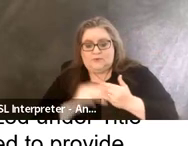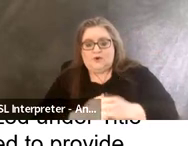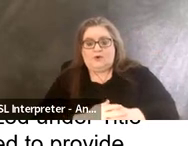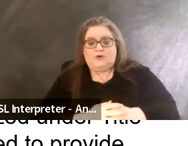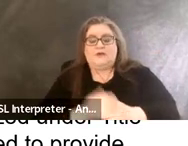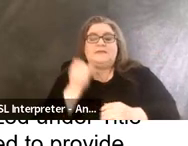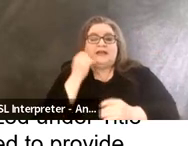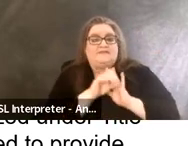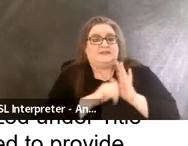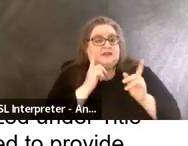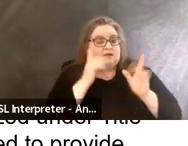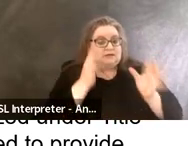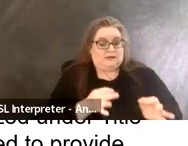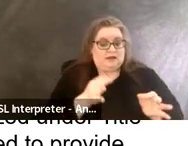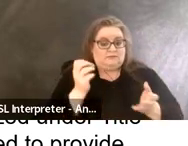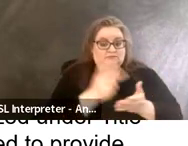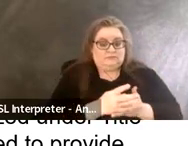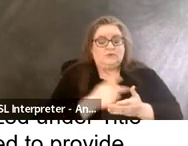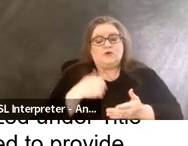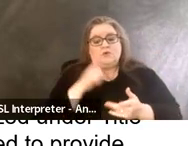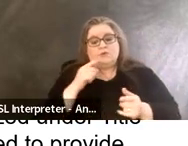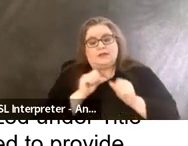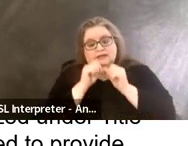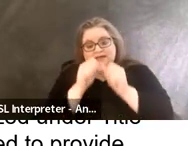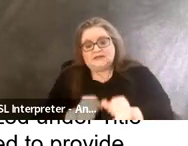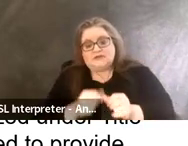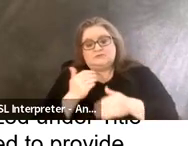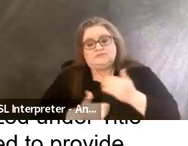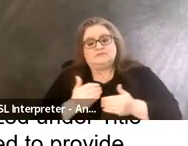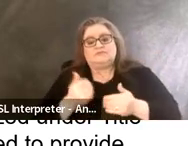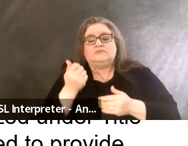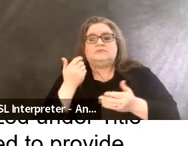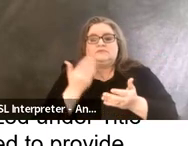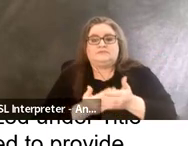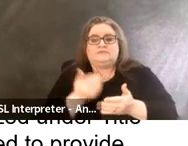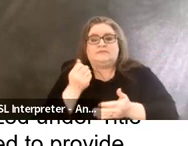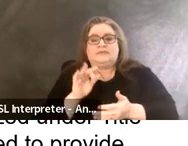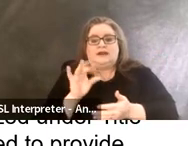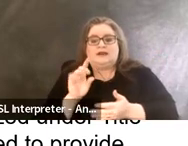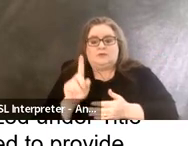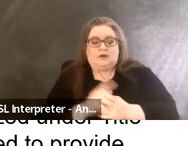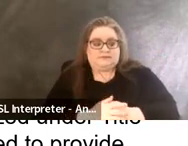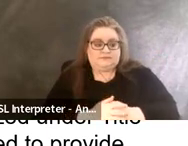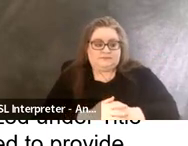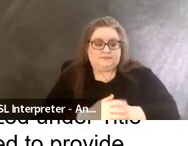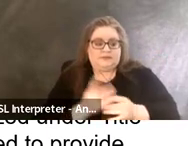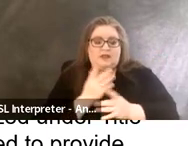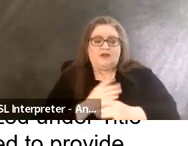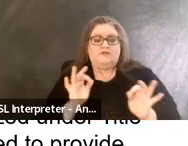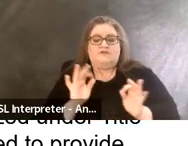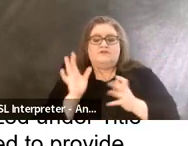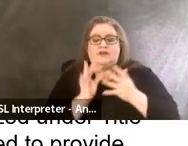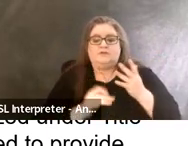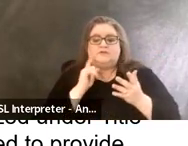state chose. So we're going to continue down. Brings us to 1981, freedom of choice